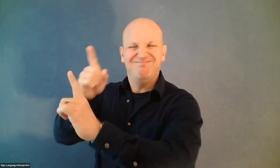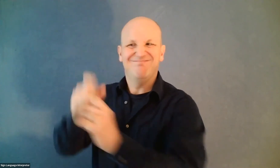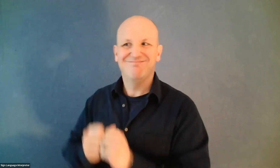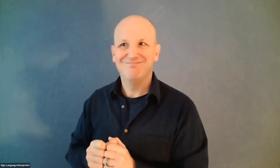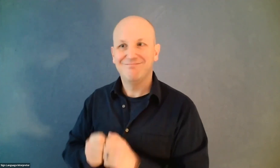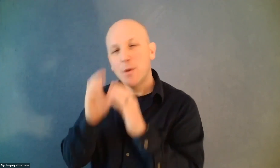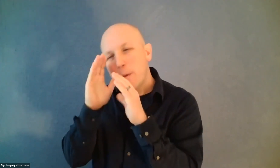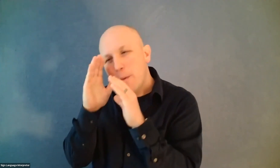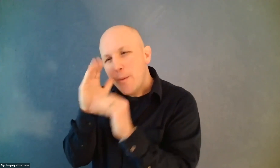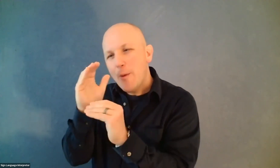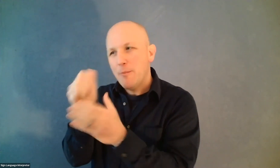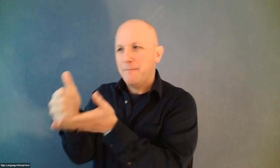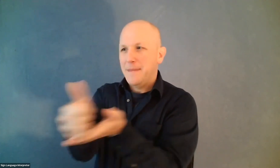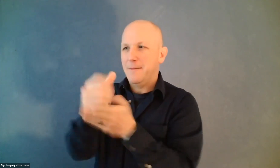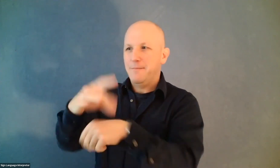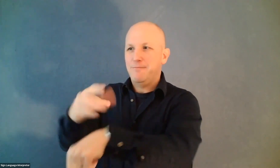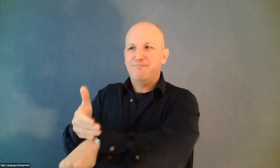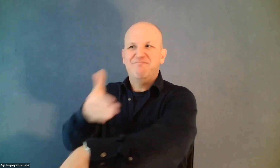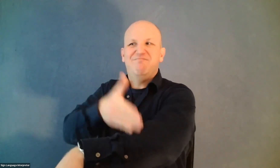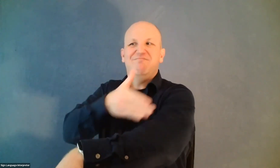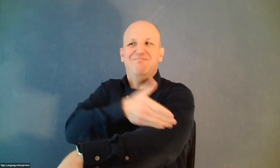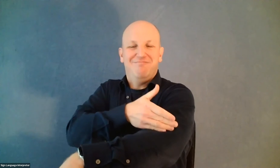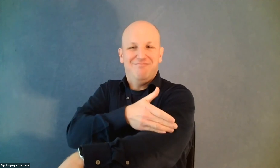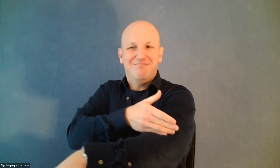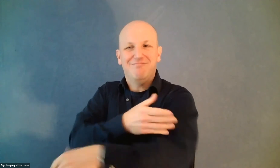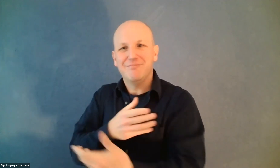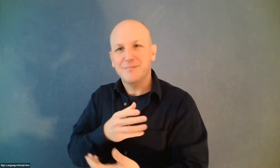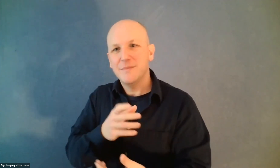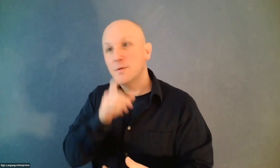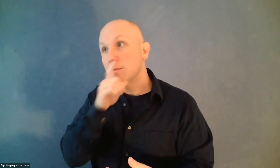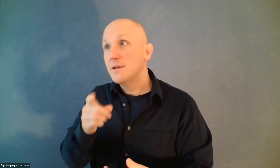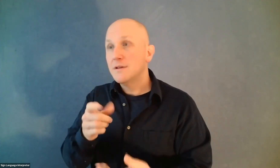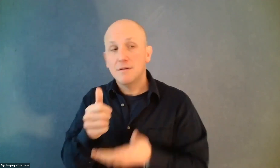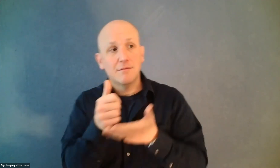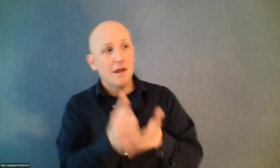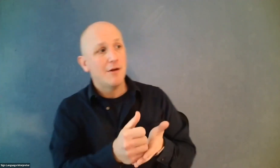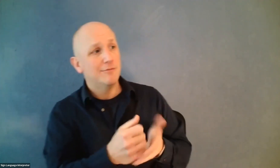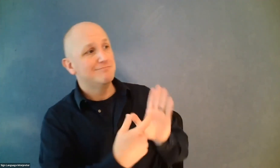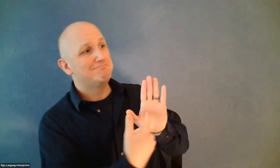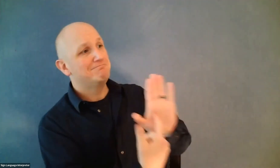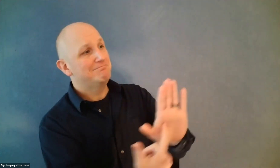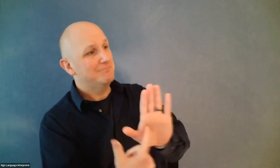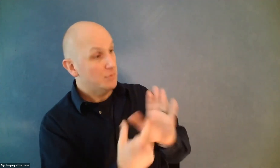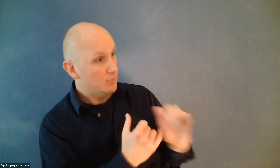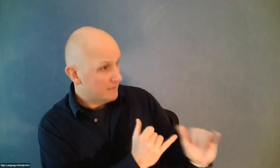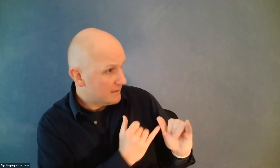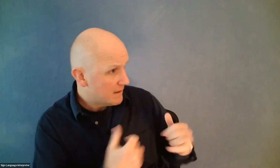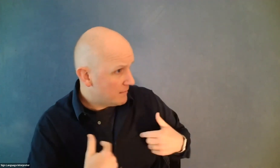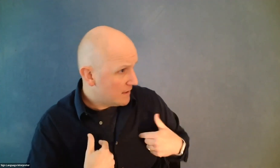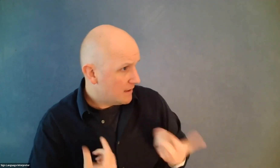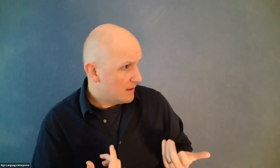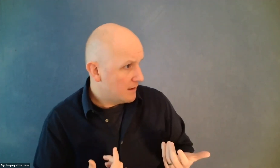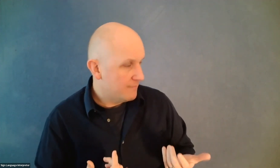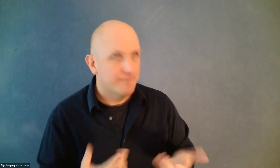difference in the world. And, maybe I can be a model for somebody who is just like me, who thinks that just because, you have a family and whatnot,